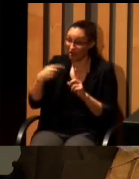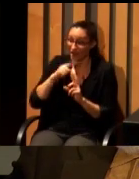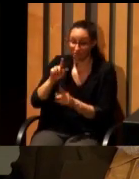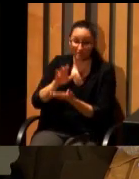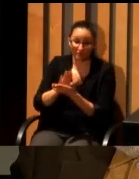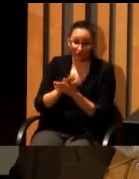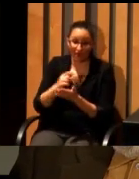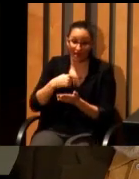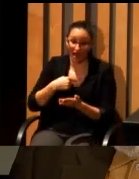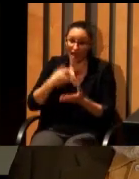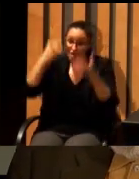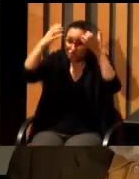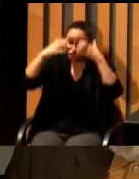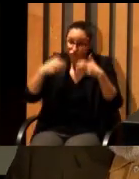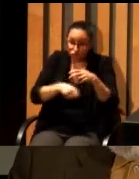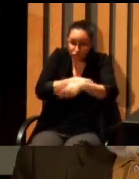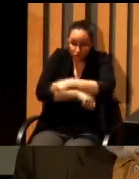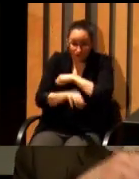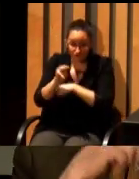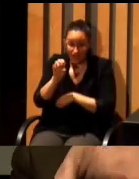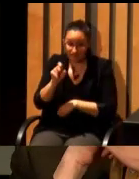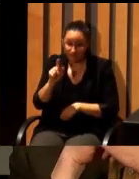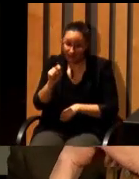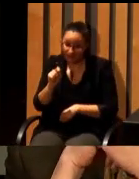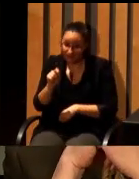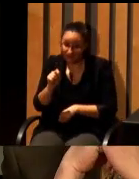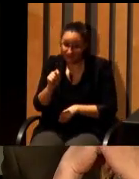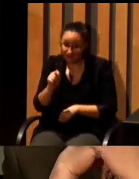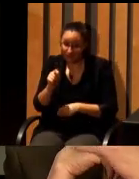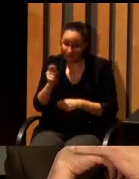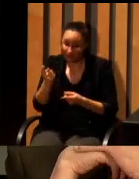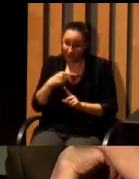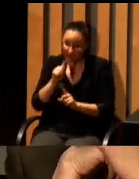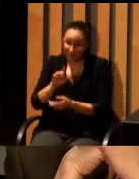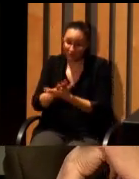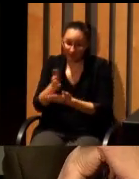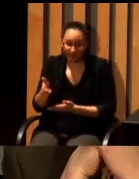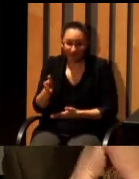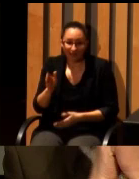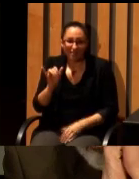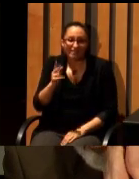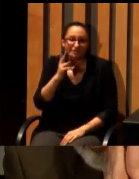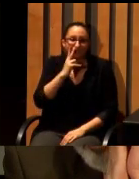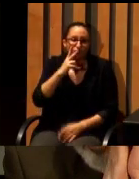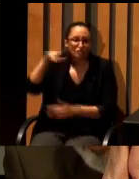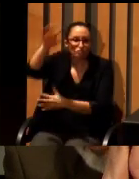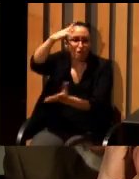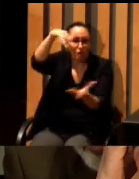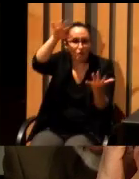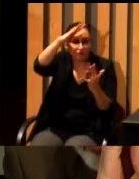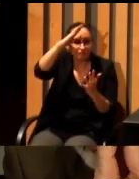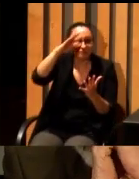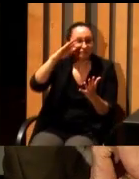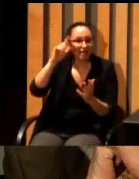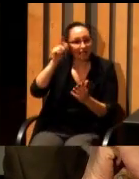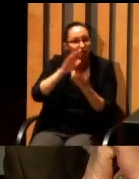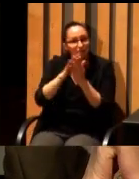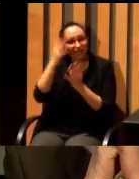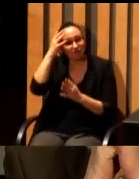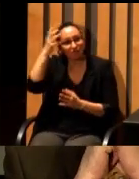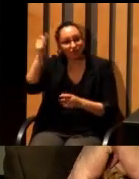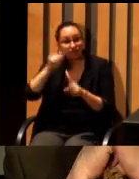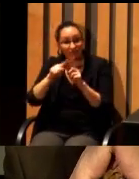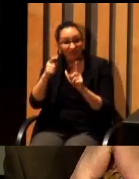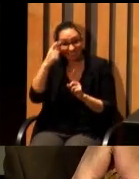gone to those doubleheaders as a child. The cigarette smoke in the rafters was but misty memory, but the brown Indian would remain